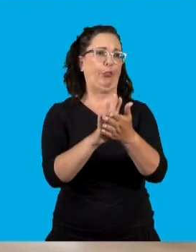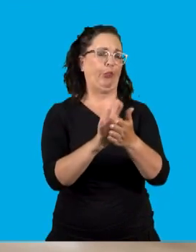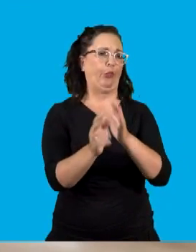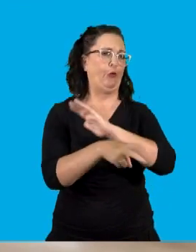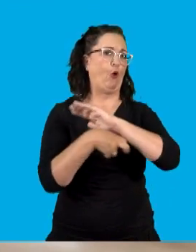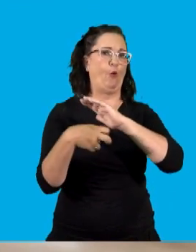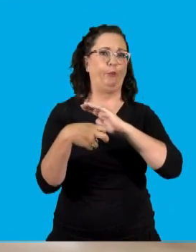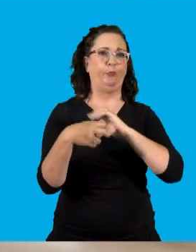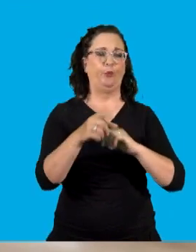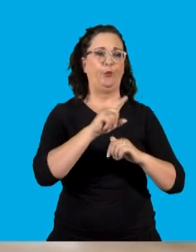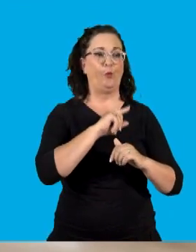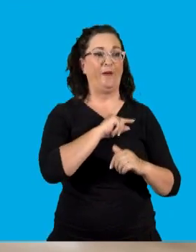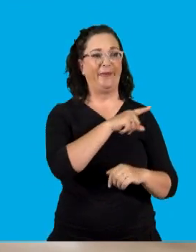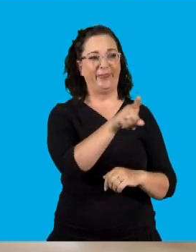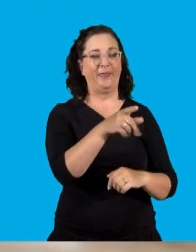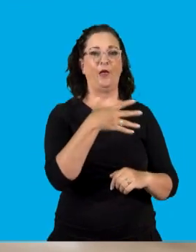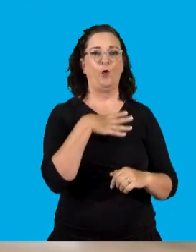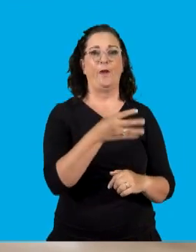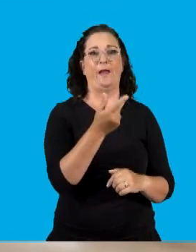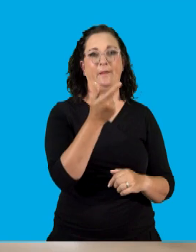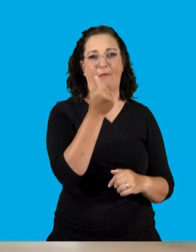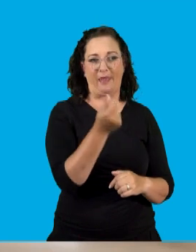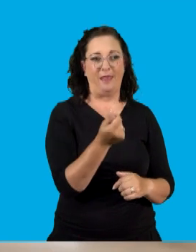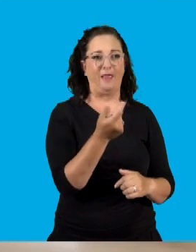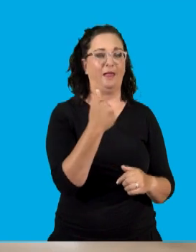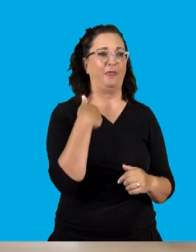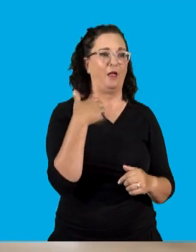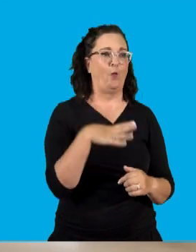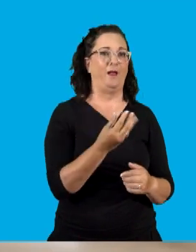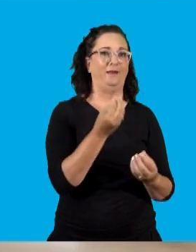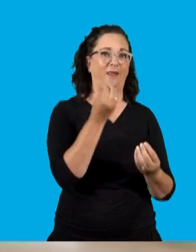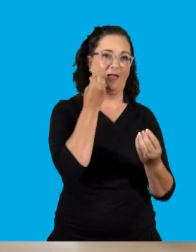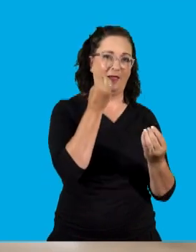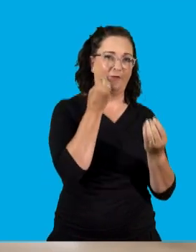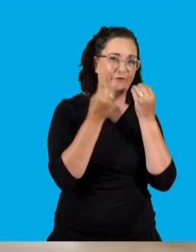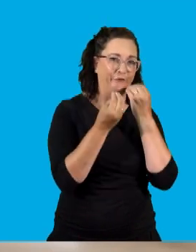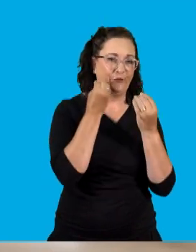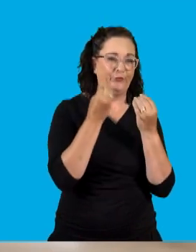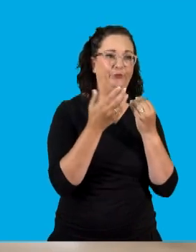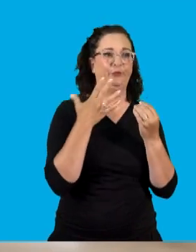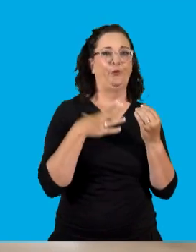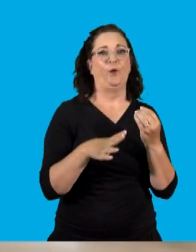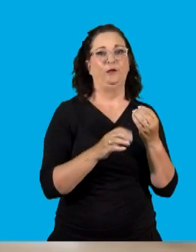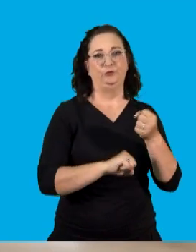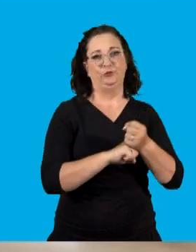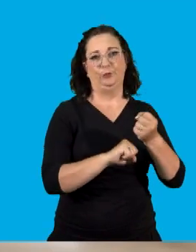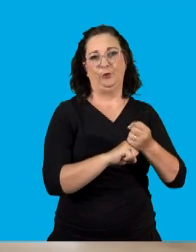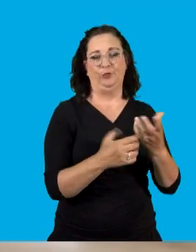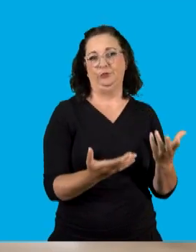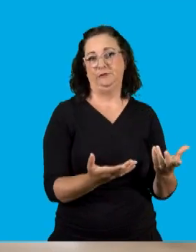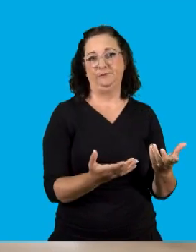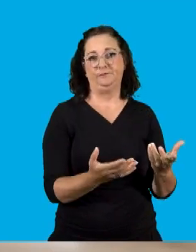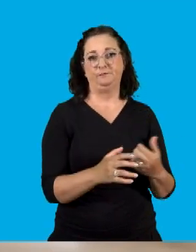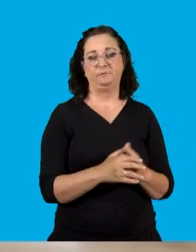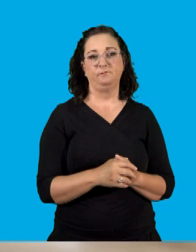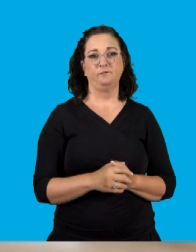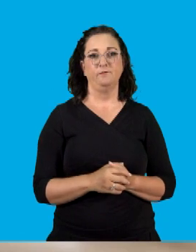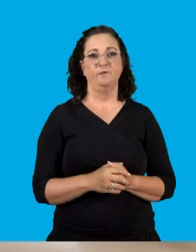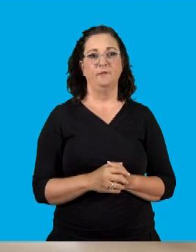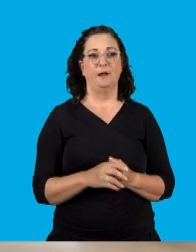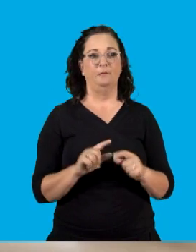in order for them to get money to feed their hunger. So it also affects businesses. So these inequality